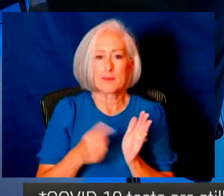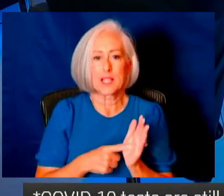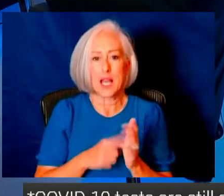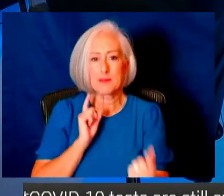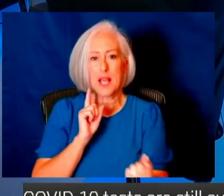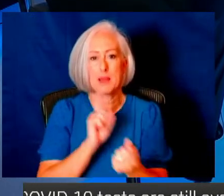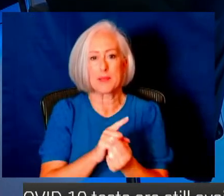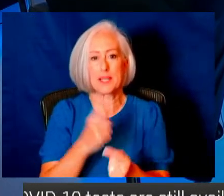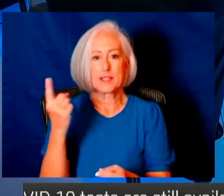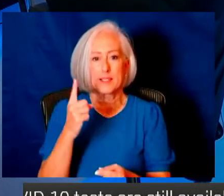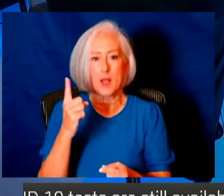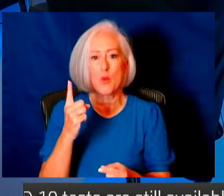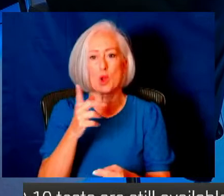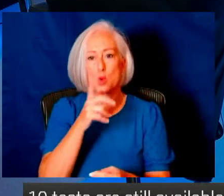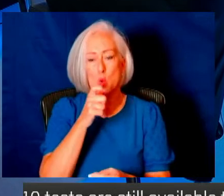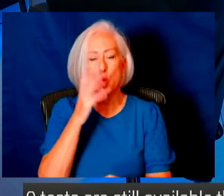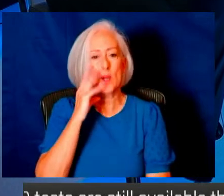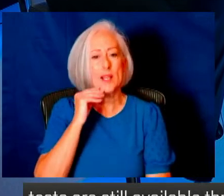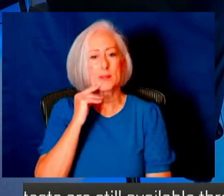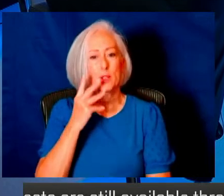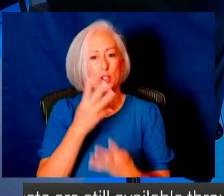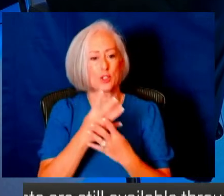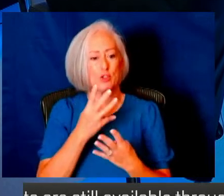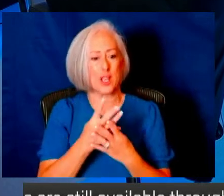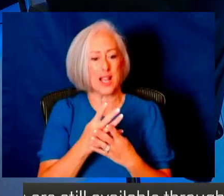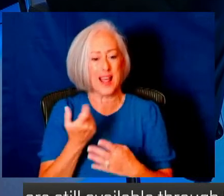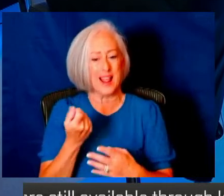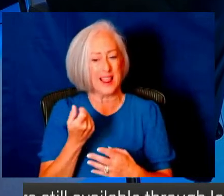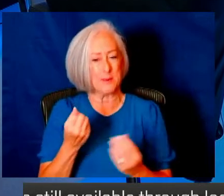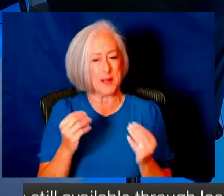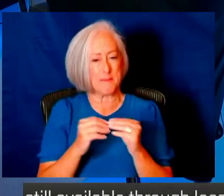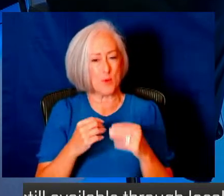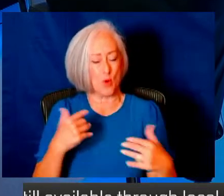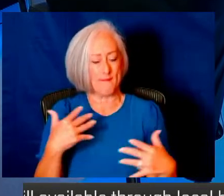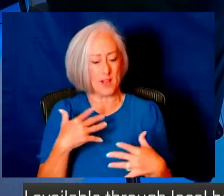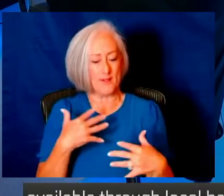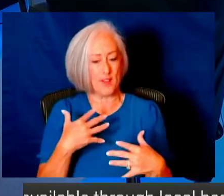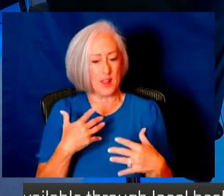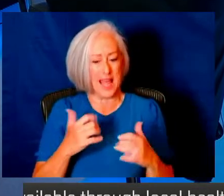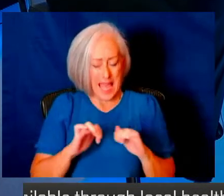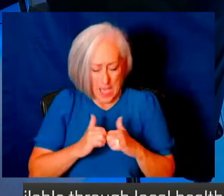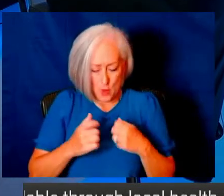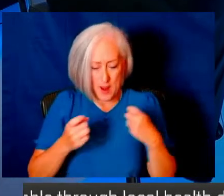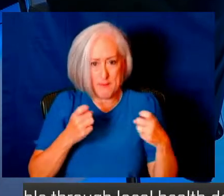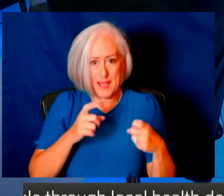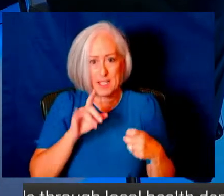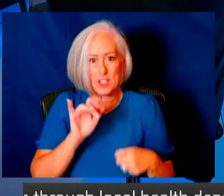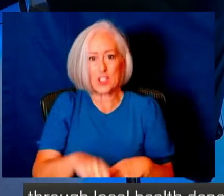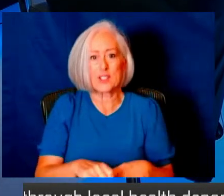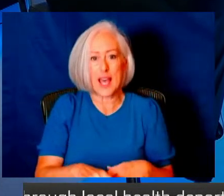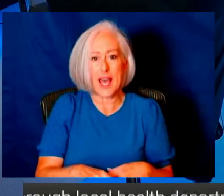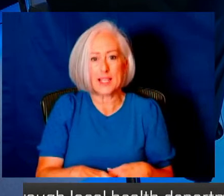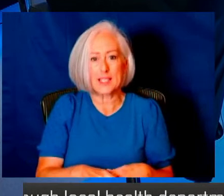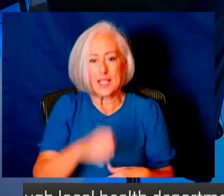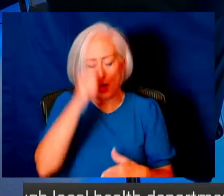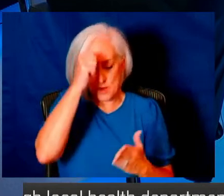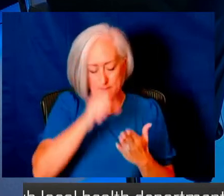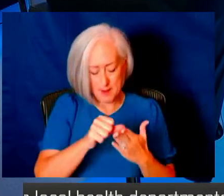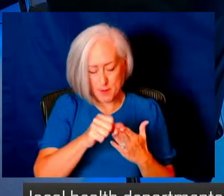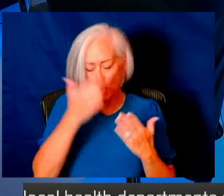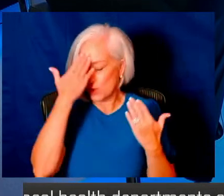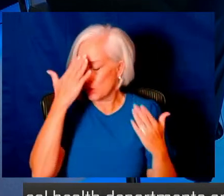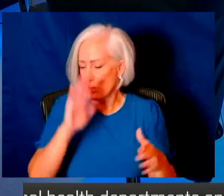more fearful. How do I handle that fear? What do I say to myself to think, Stephen, remember that this is a person, you don't know the whole story,